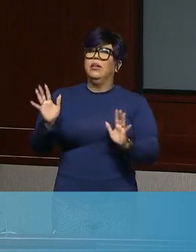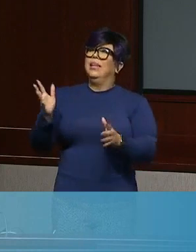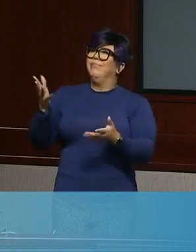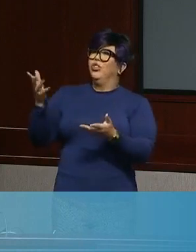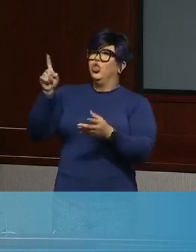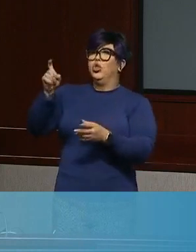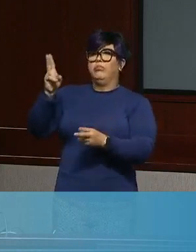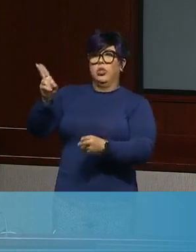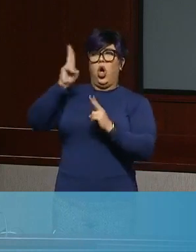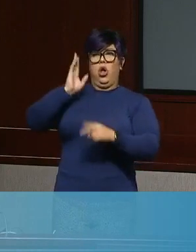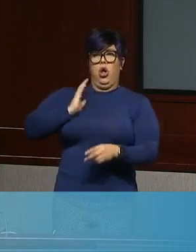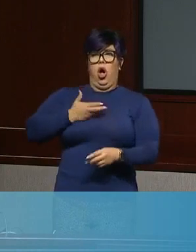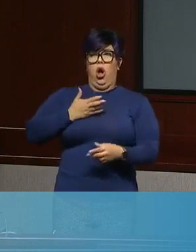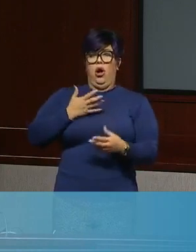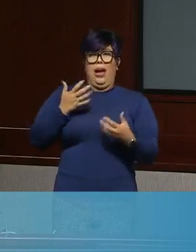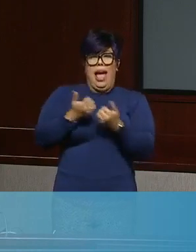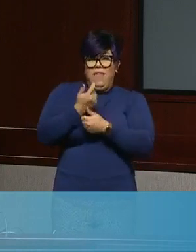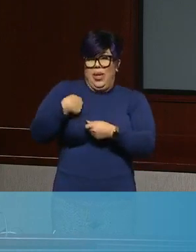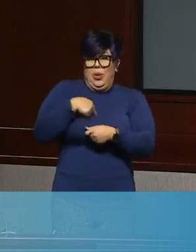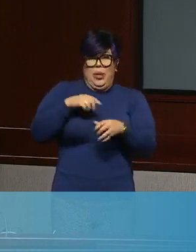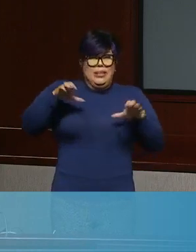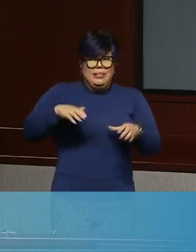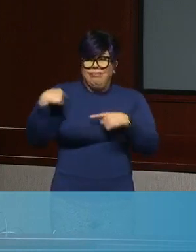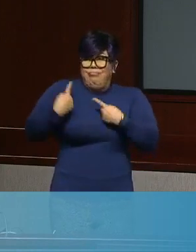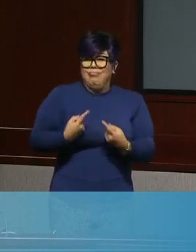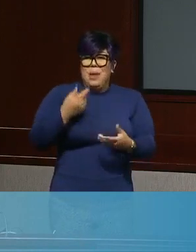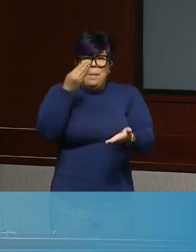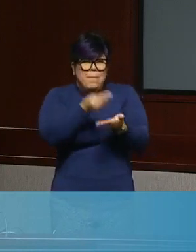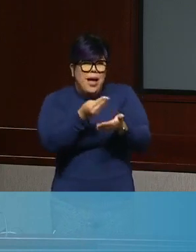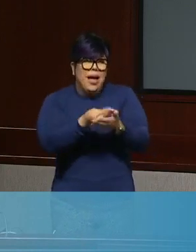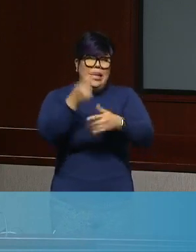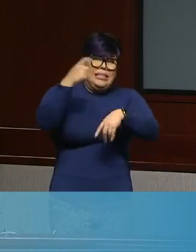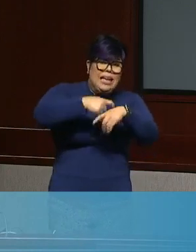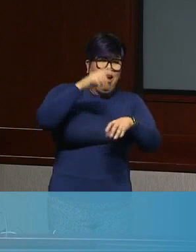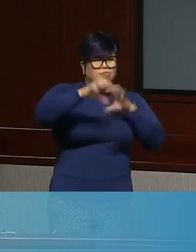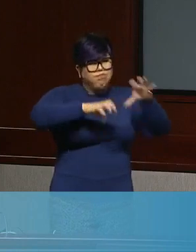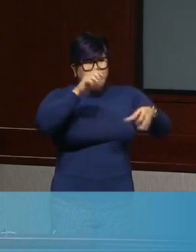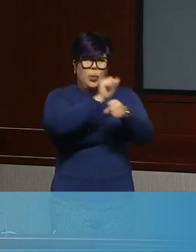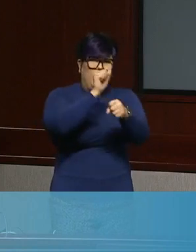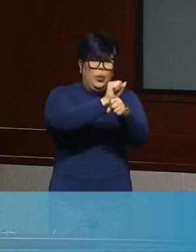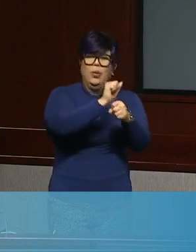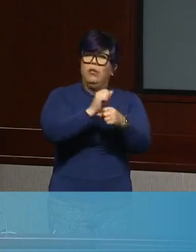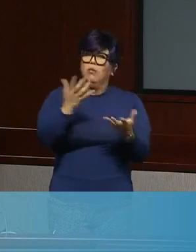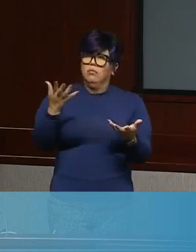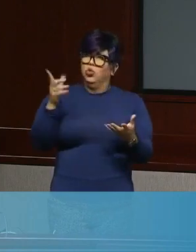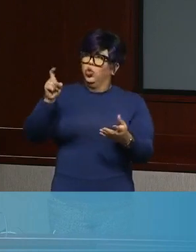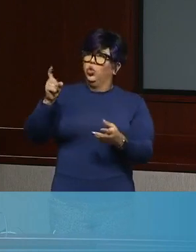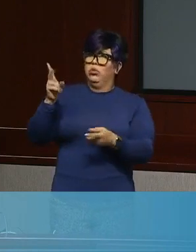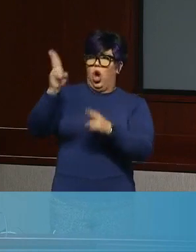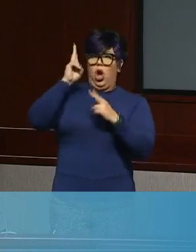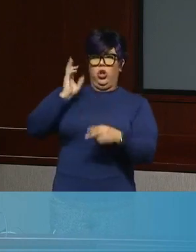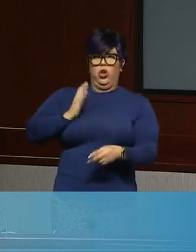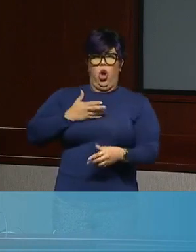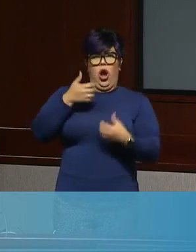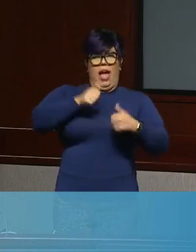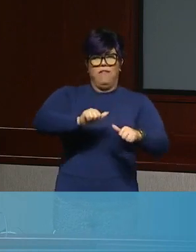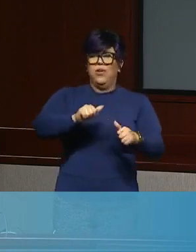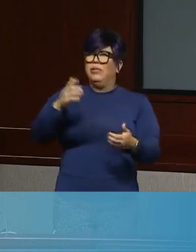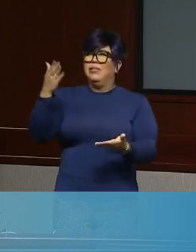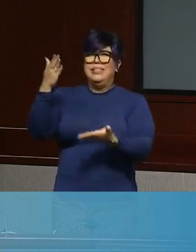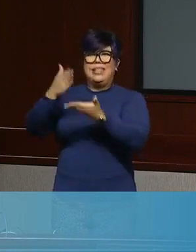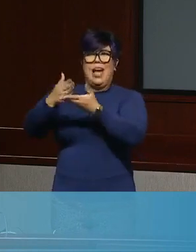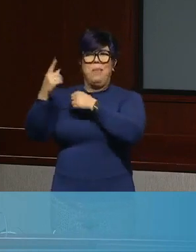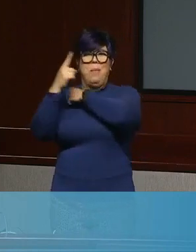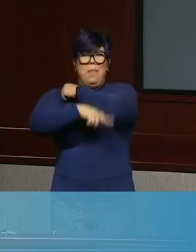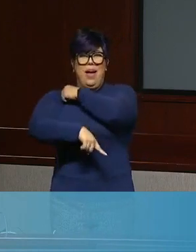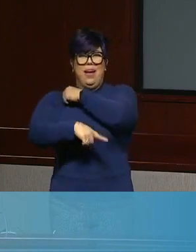for the capacity and the money and the investment that we've put in to our testing capacity. Do not penalize us. Do not slow this process